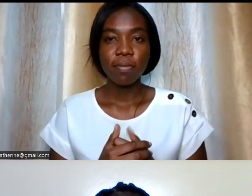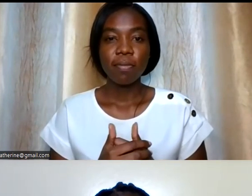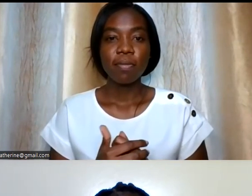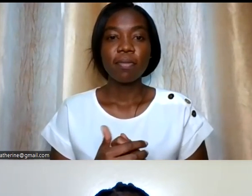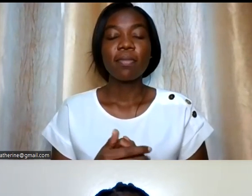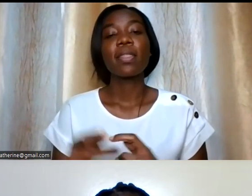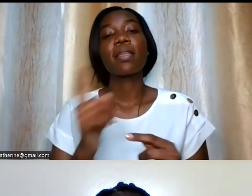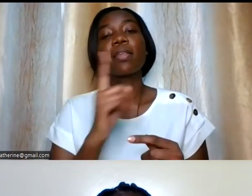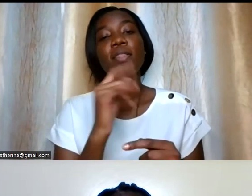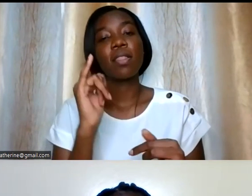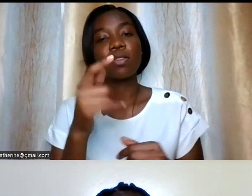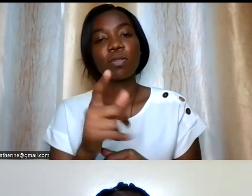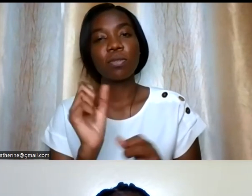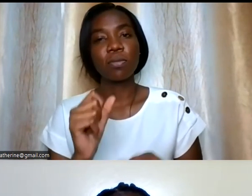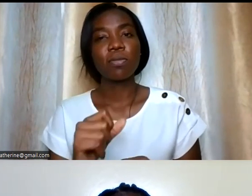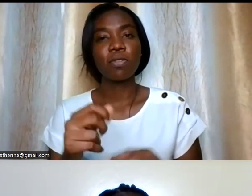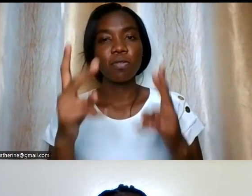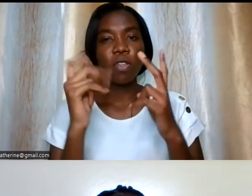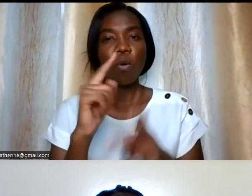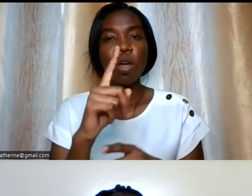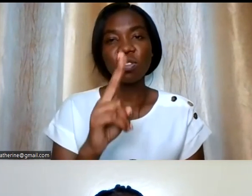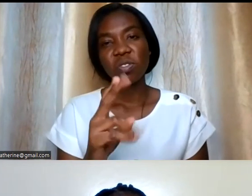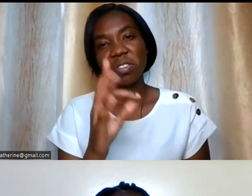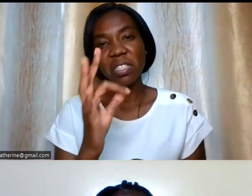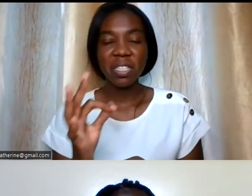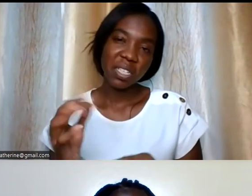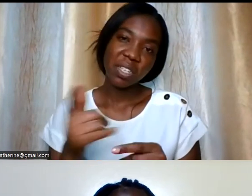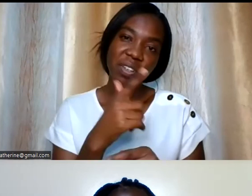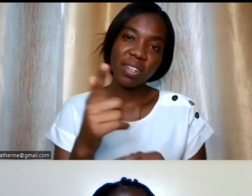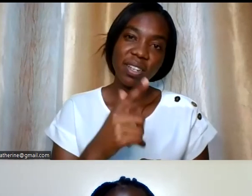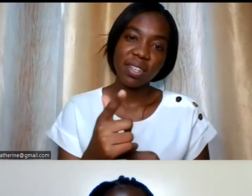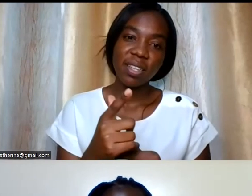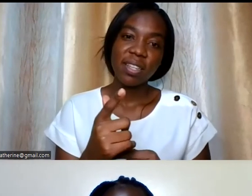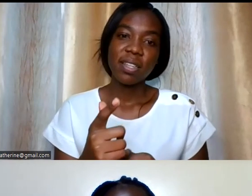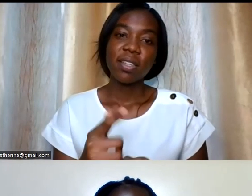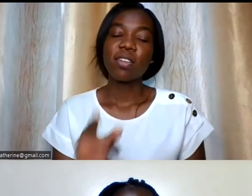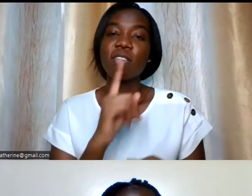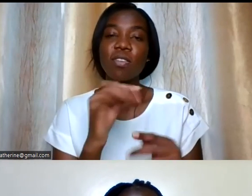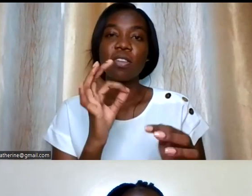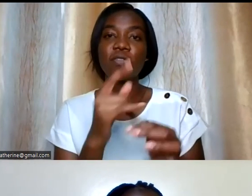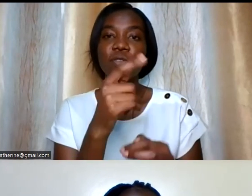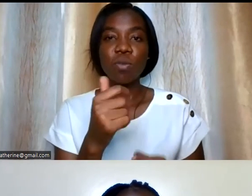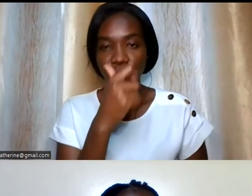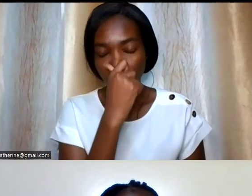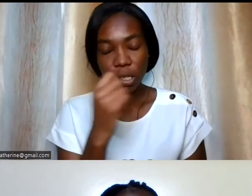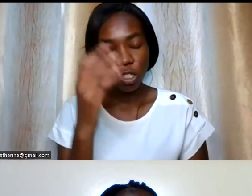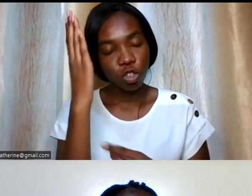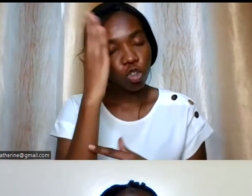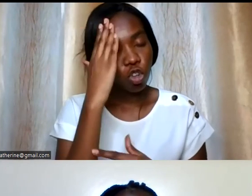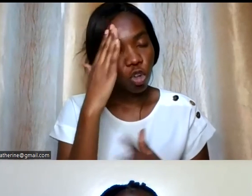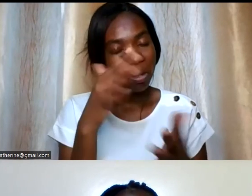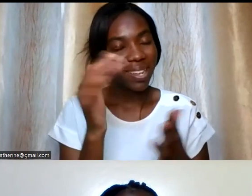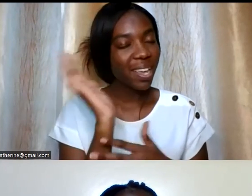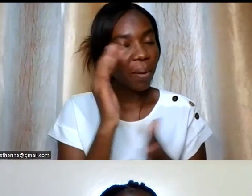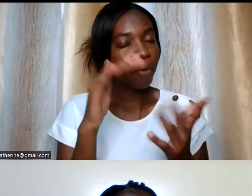or 2 things from the recordings. And if you'd wish to know and hear more from Atara